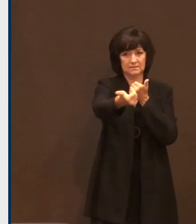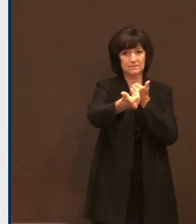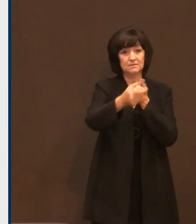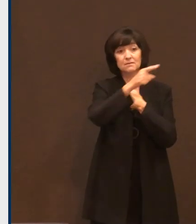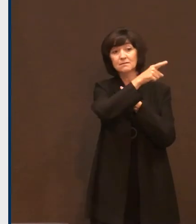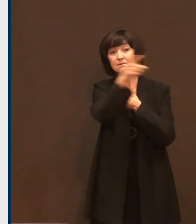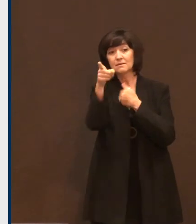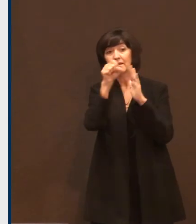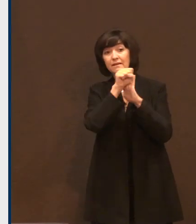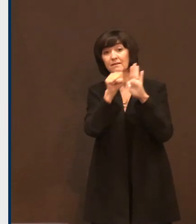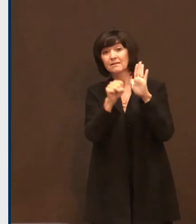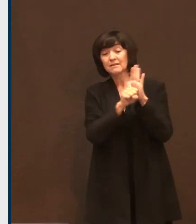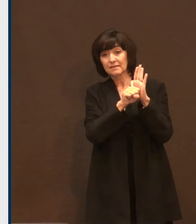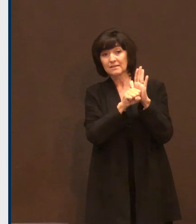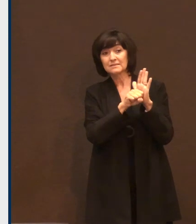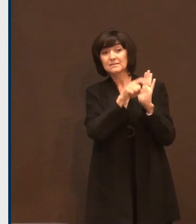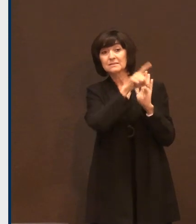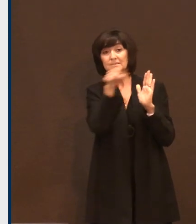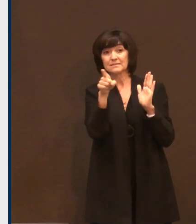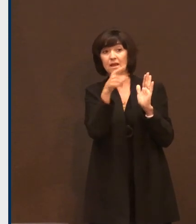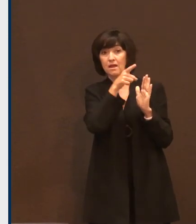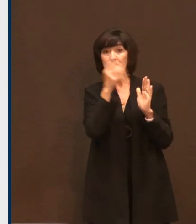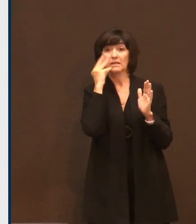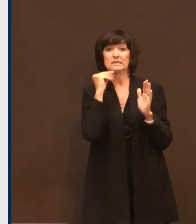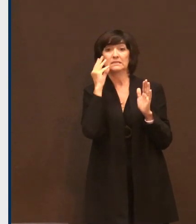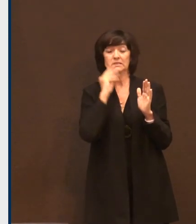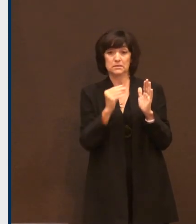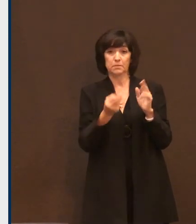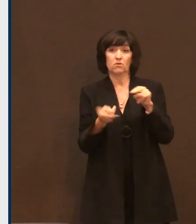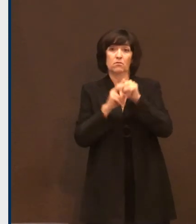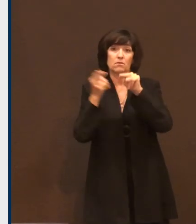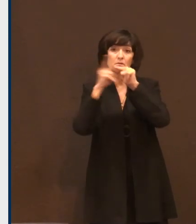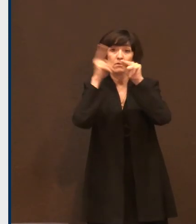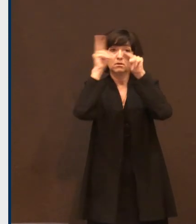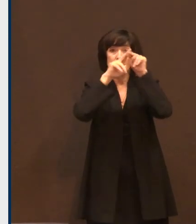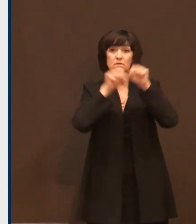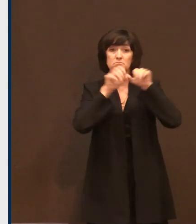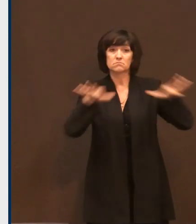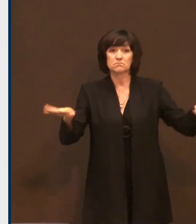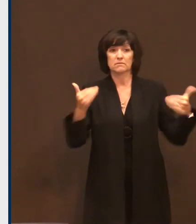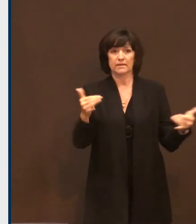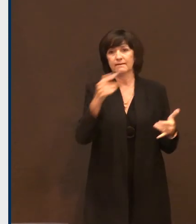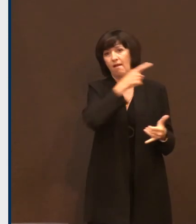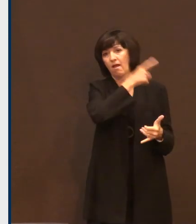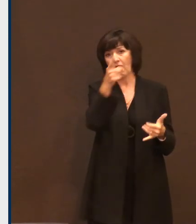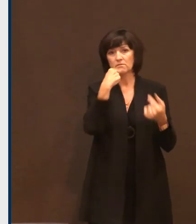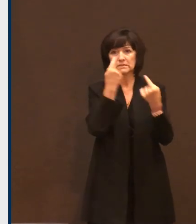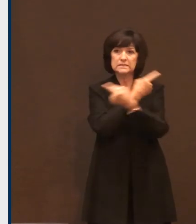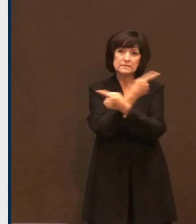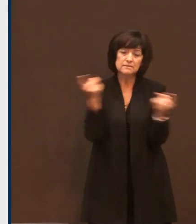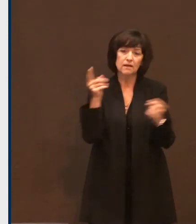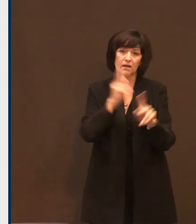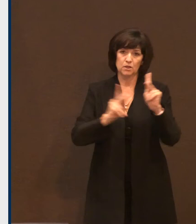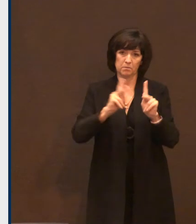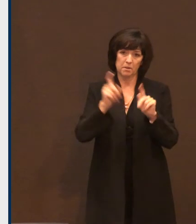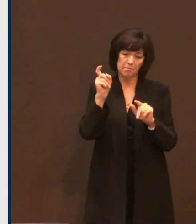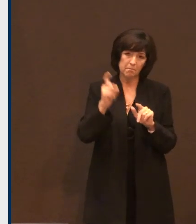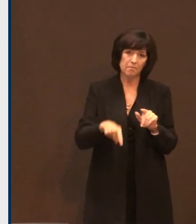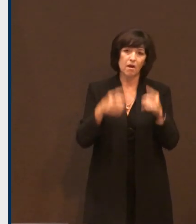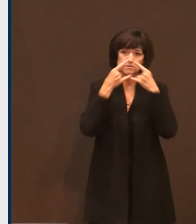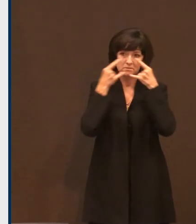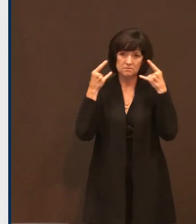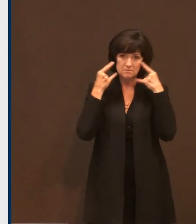their primary and fundamental message, as well as closing down bars and restaurants and places where people